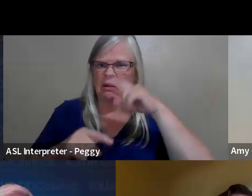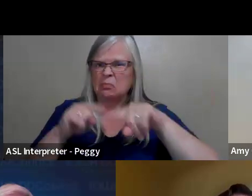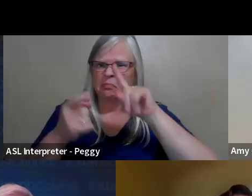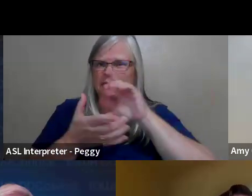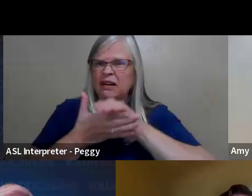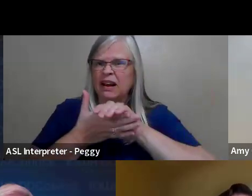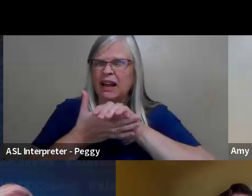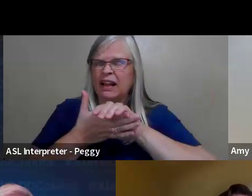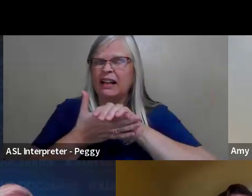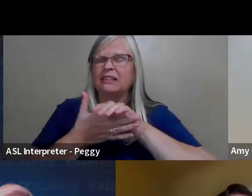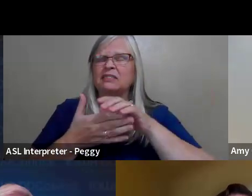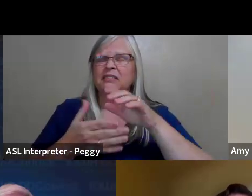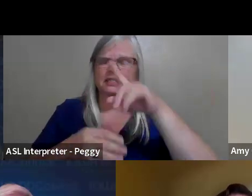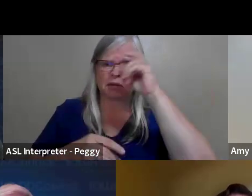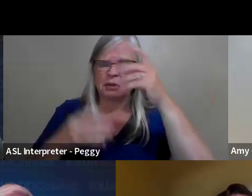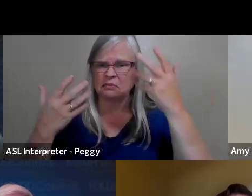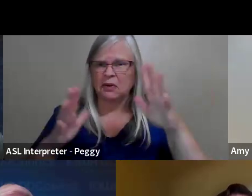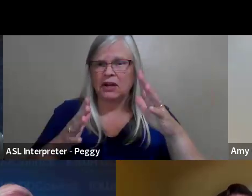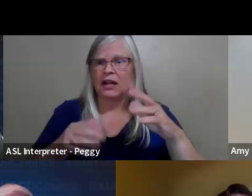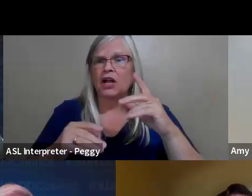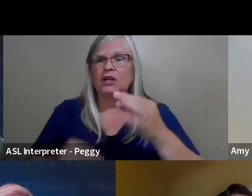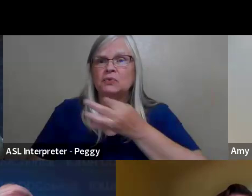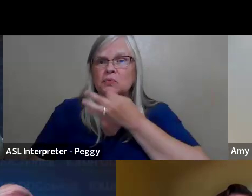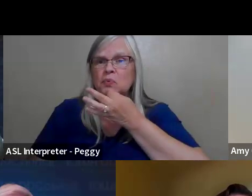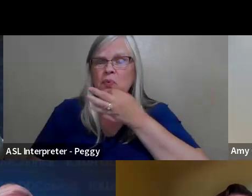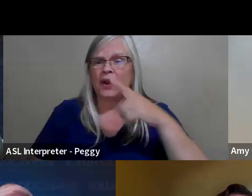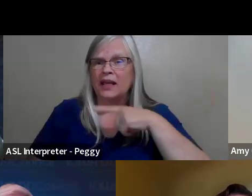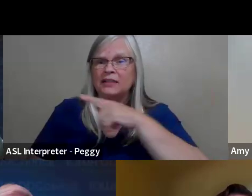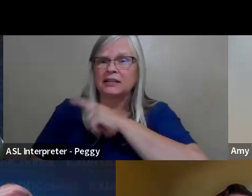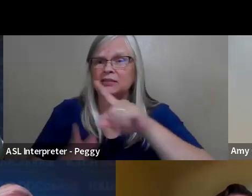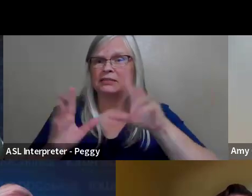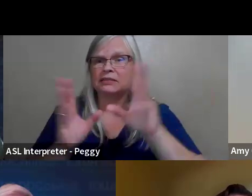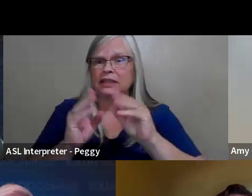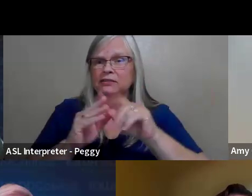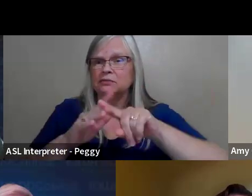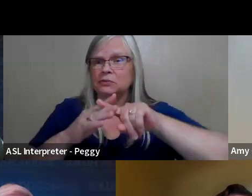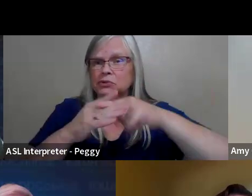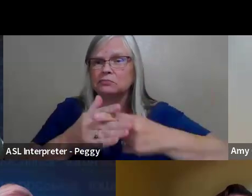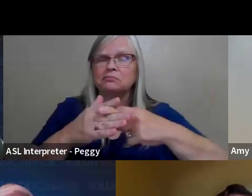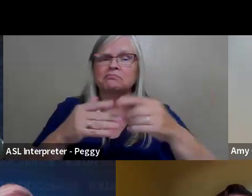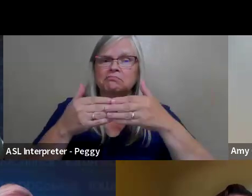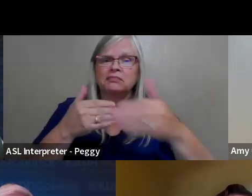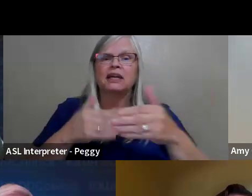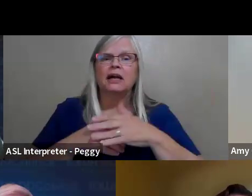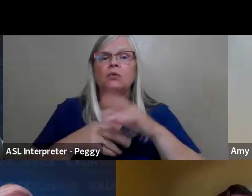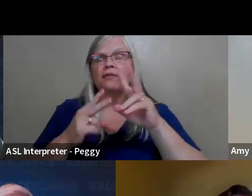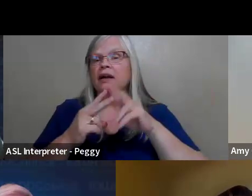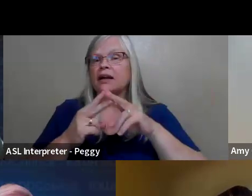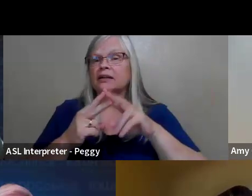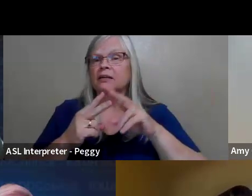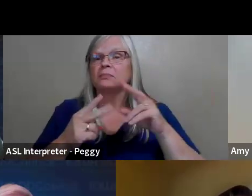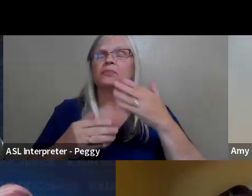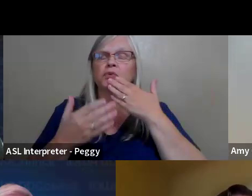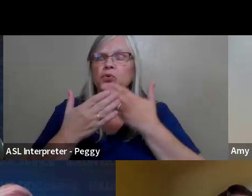and the legislative session is going to be here before we know it. So just a couple, we've got a couple of great guest